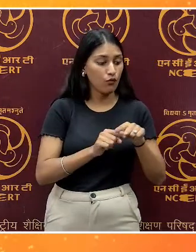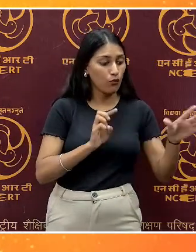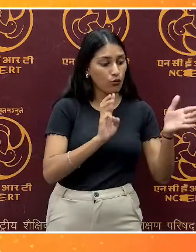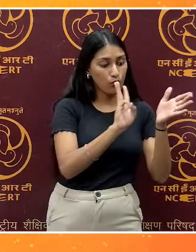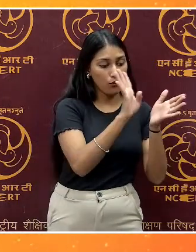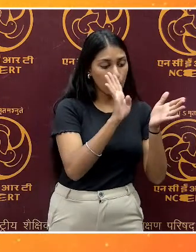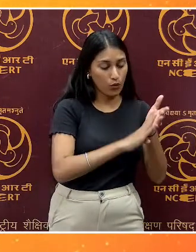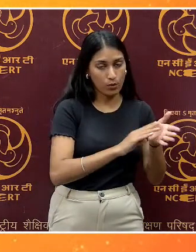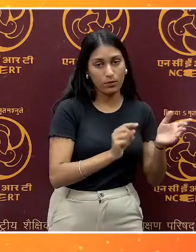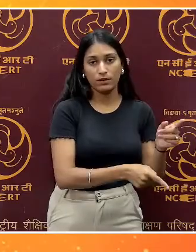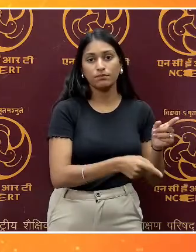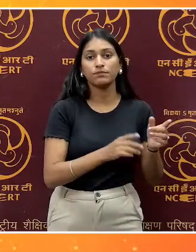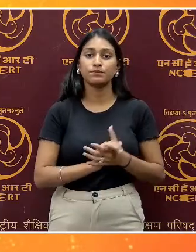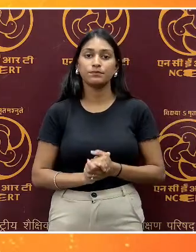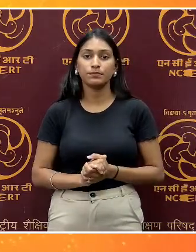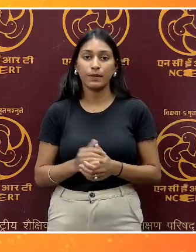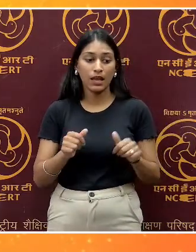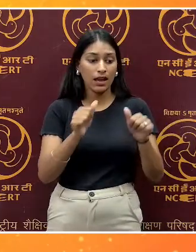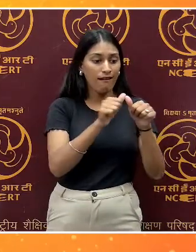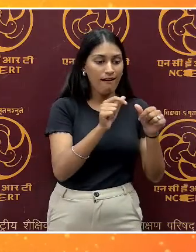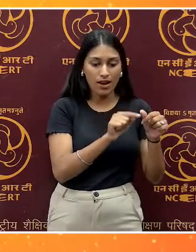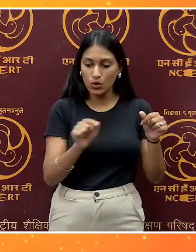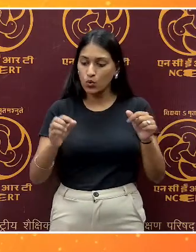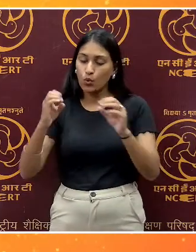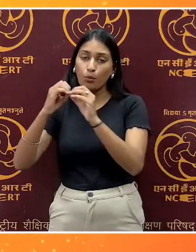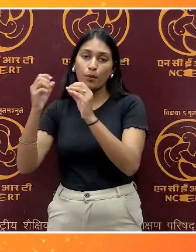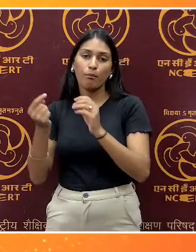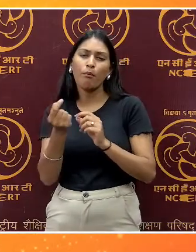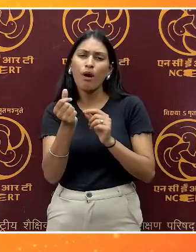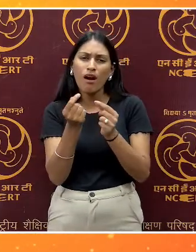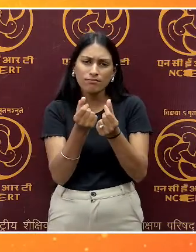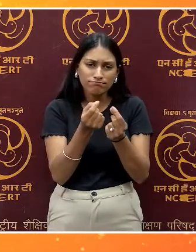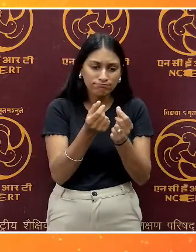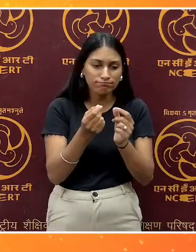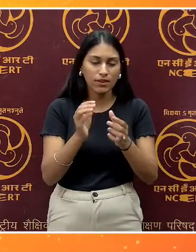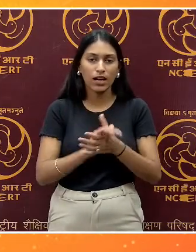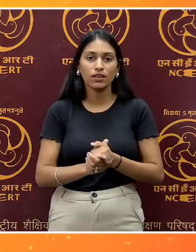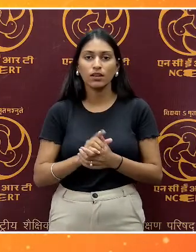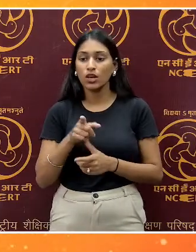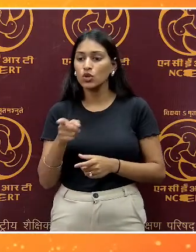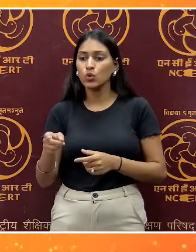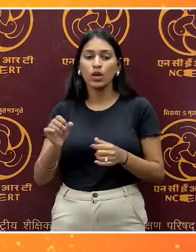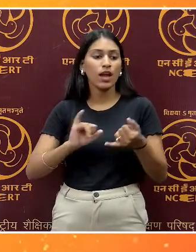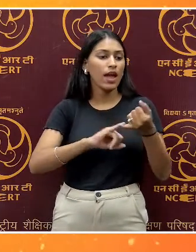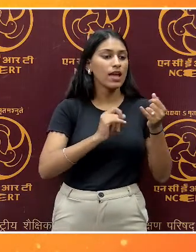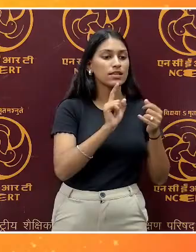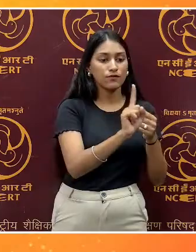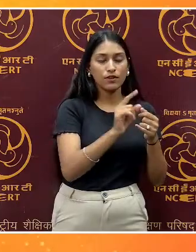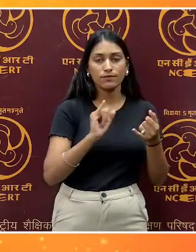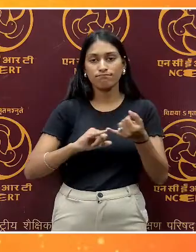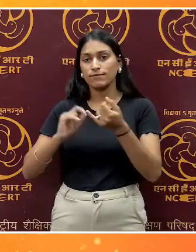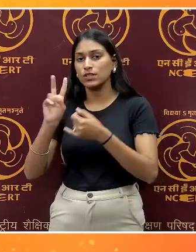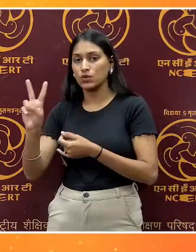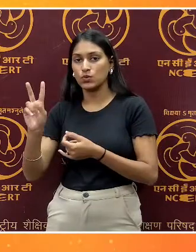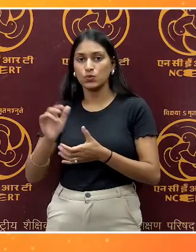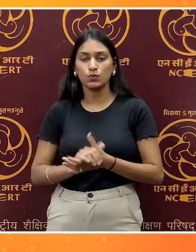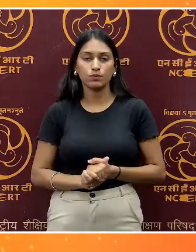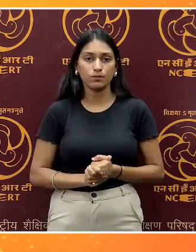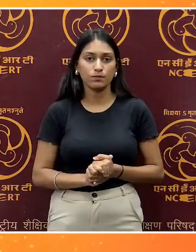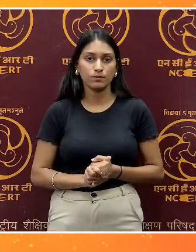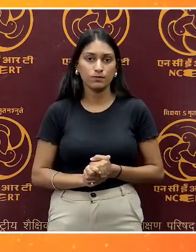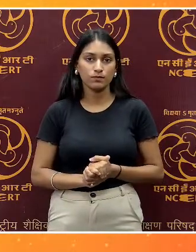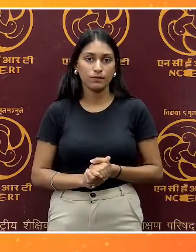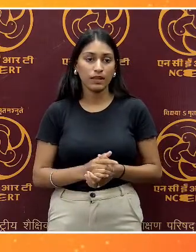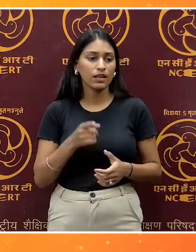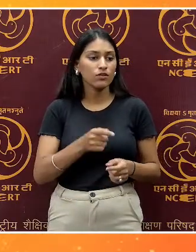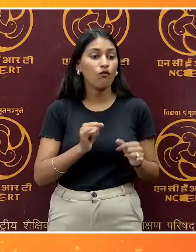The particle moved to A because of S1, moved to B because of S2. Now, the displacement final